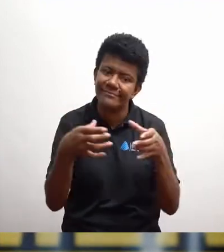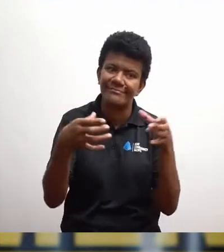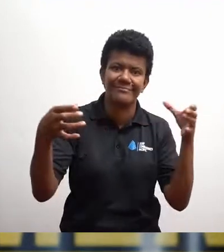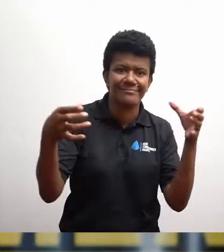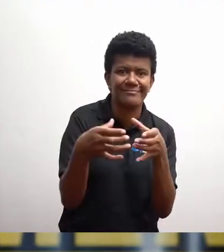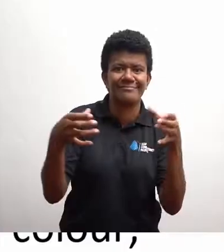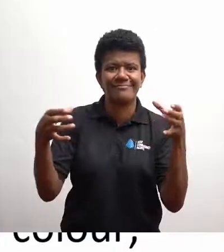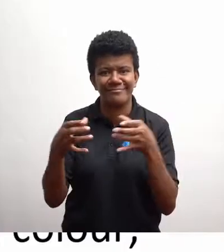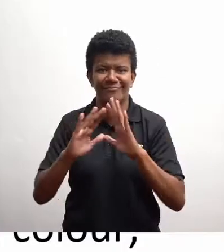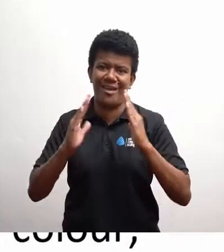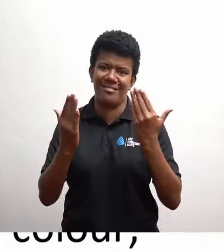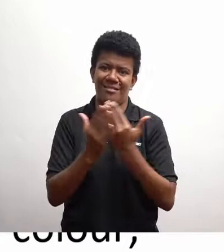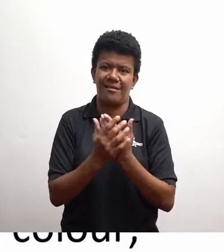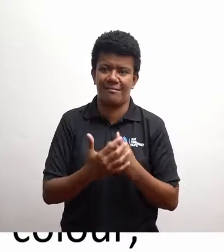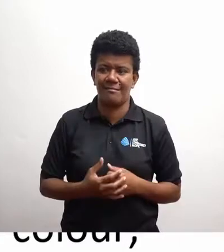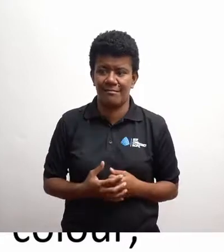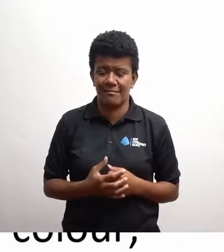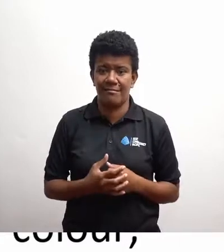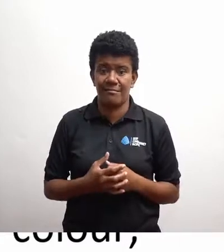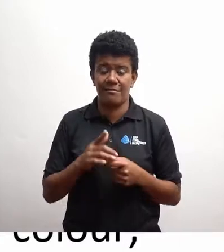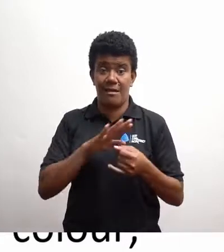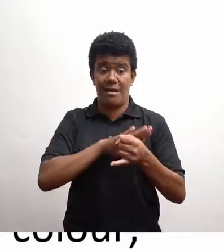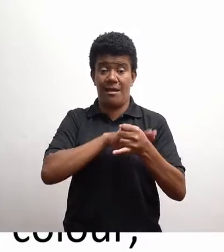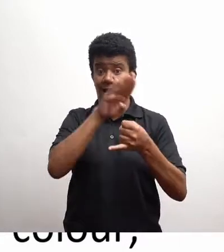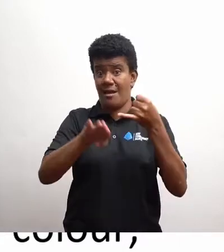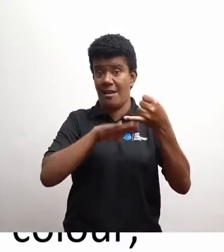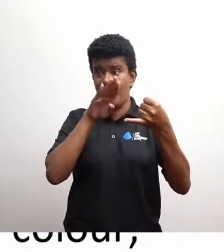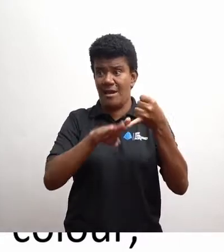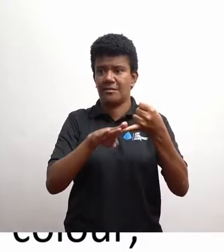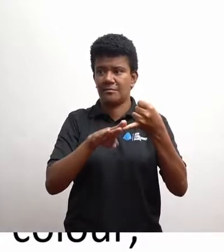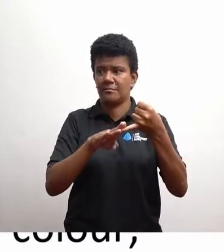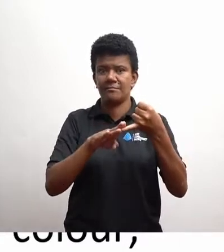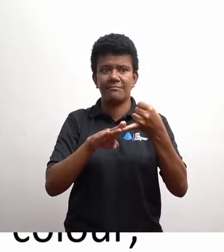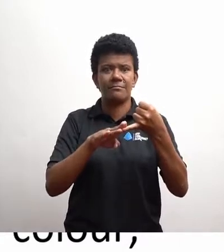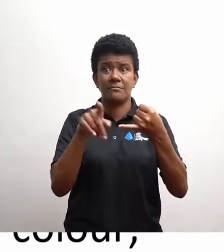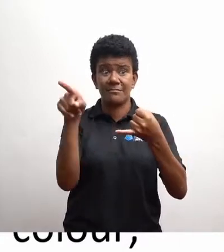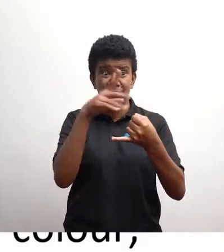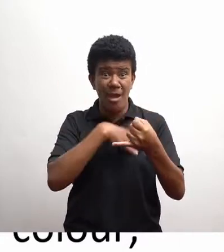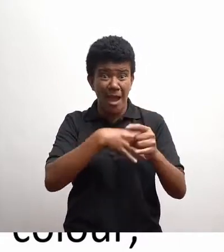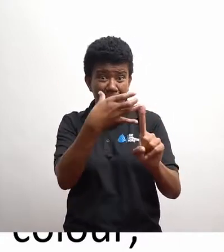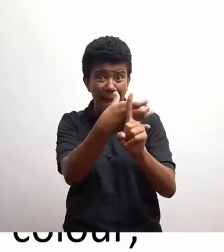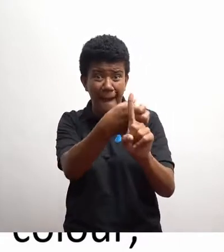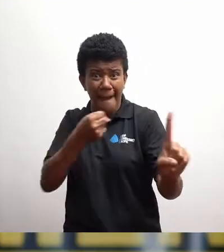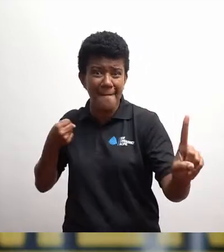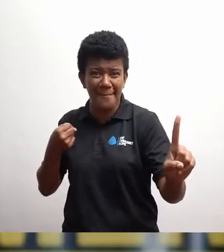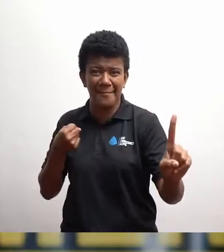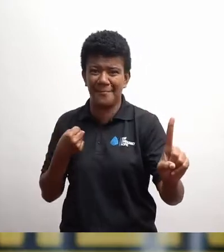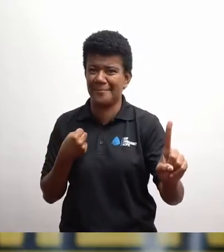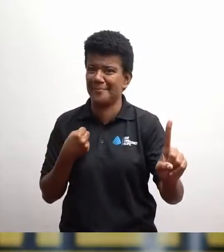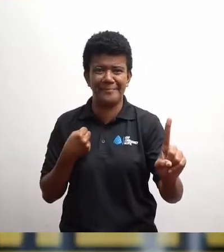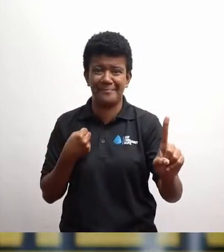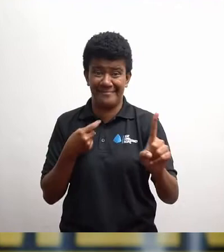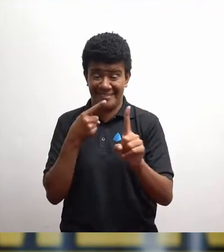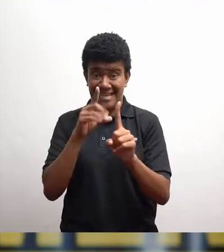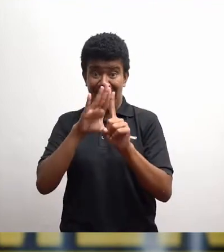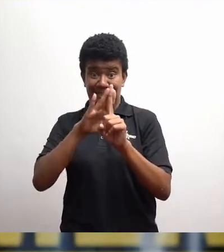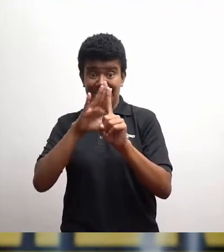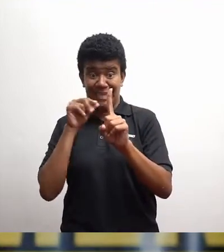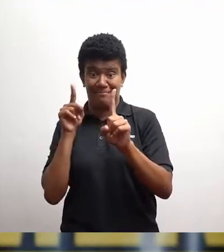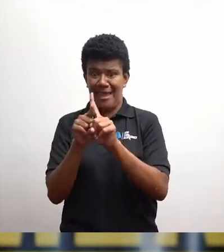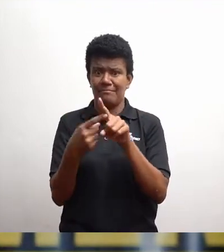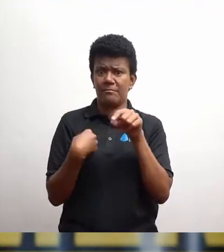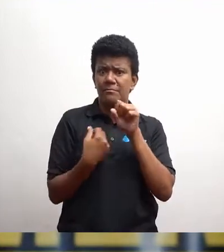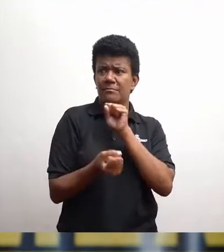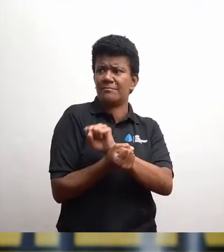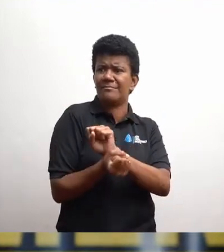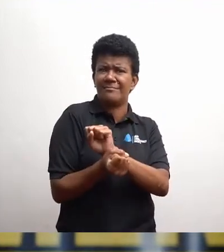the last bit is really important, which is inalienable. You can't take them away. So for instance, if you are a prisoner of